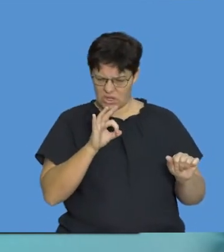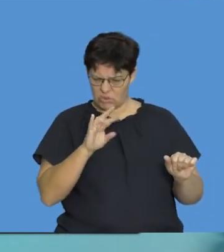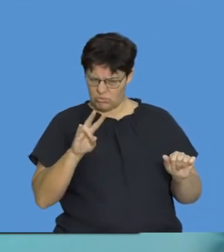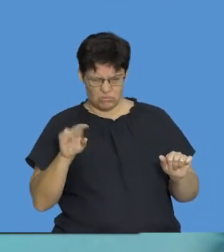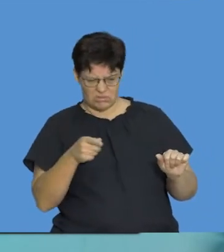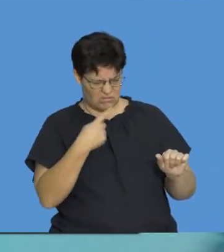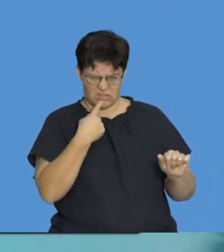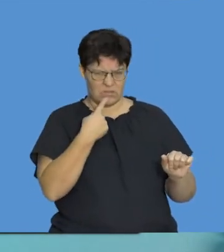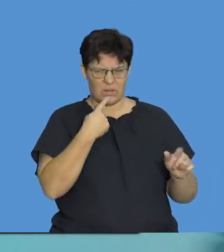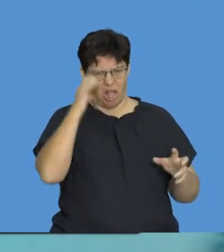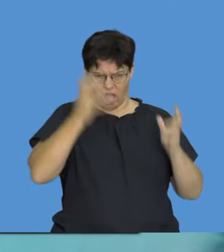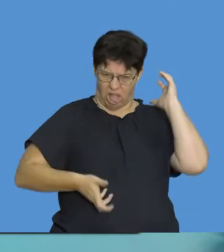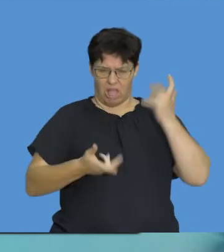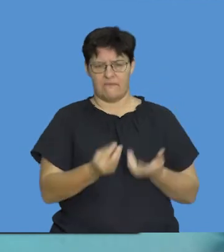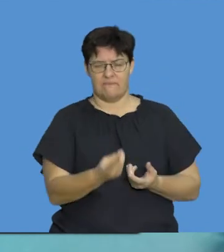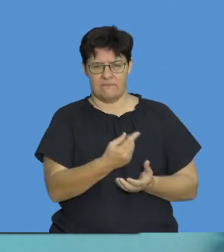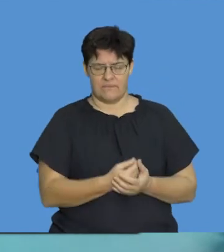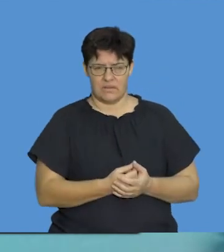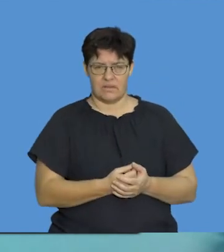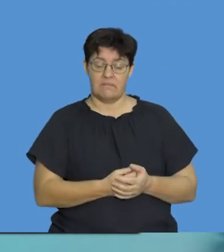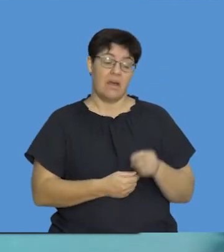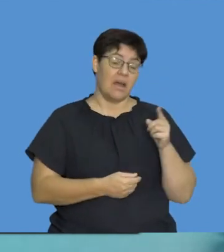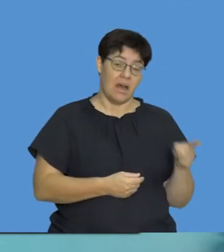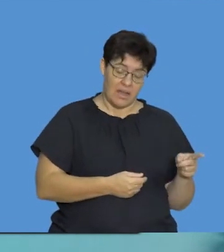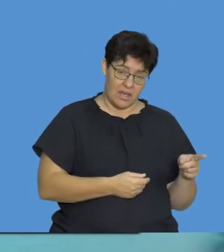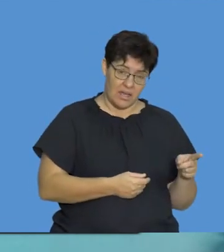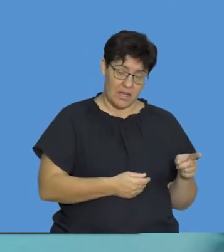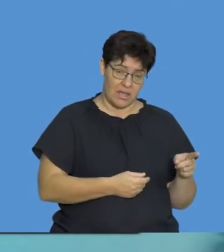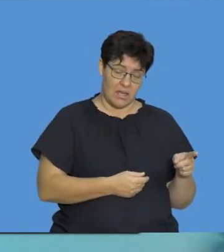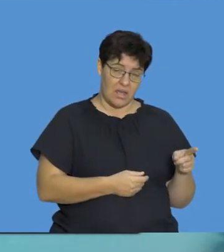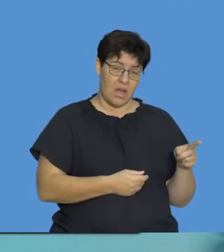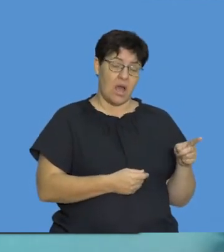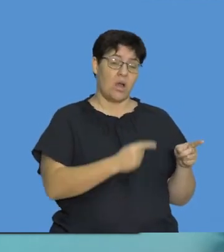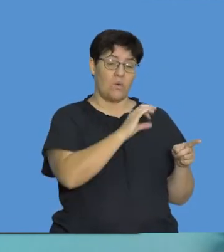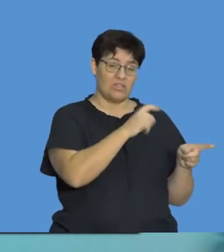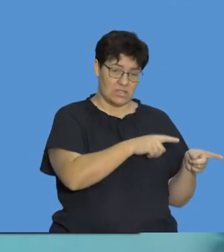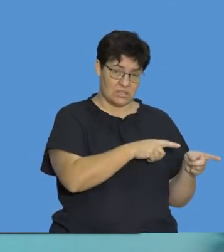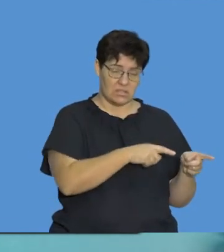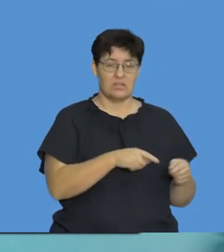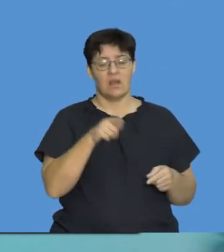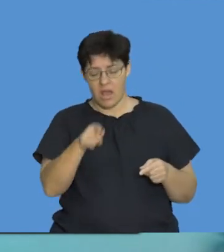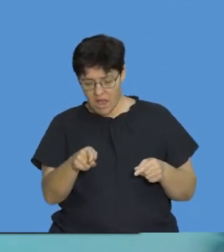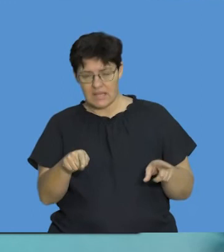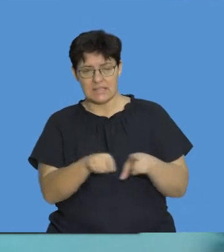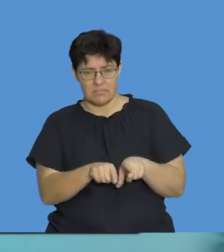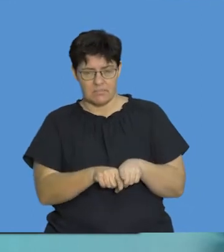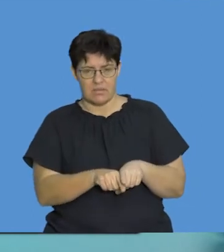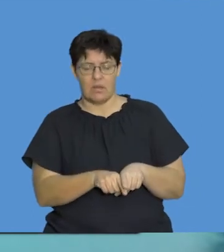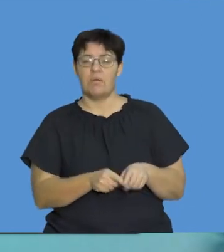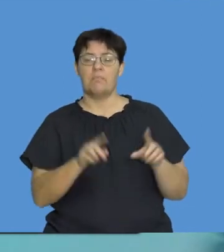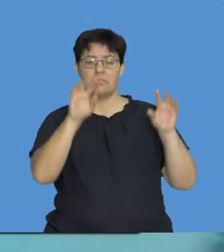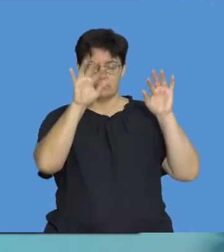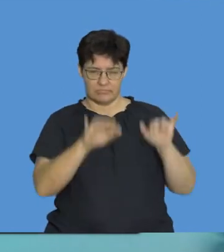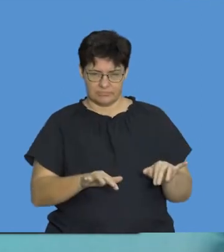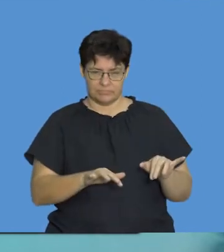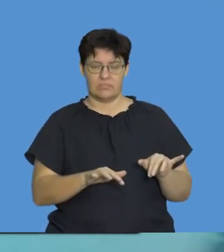doing that. Please make sure that if one term has a coefficient, the other term has a coefficient as well. You can start by